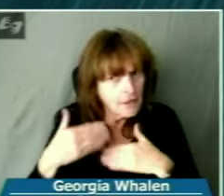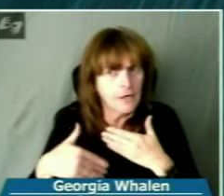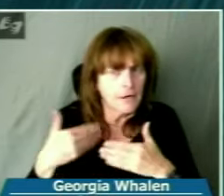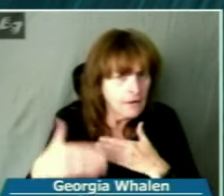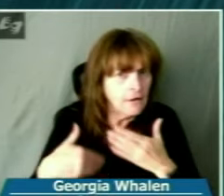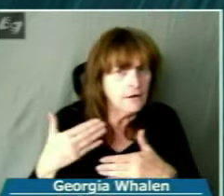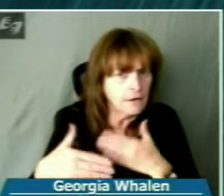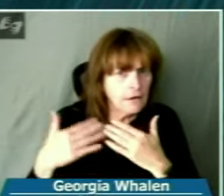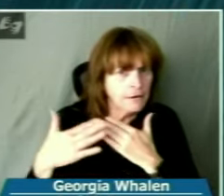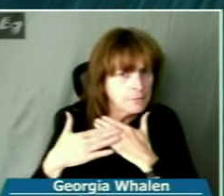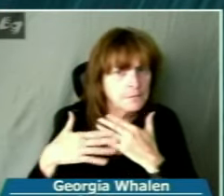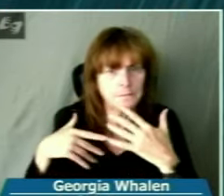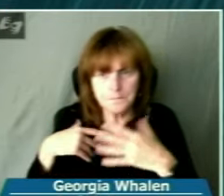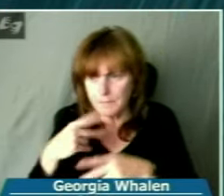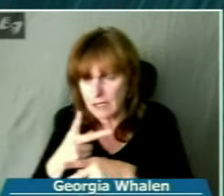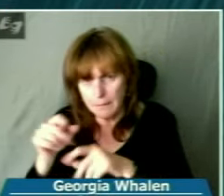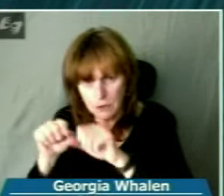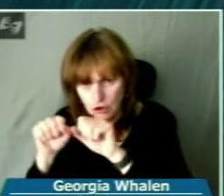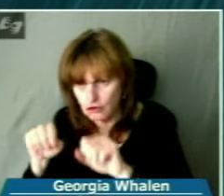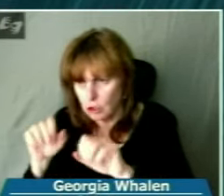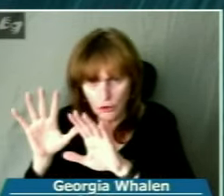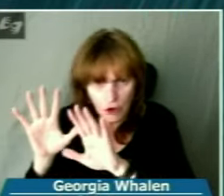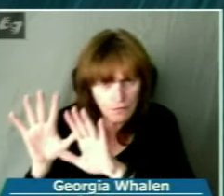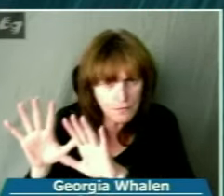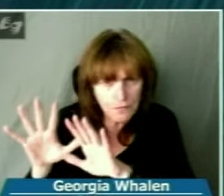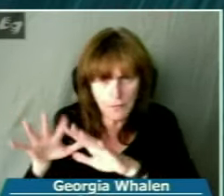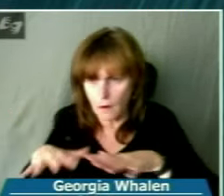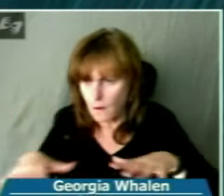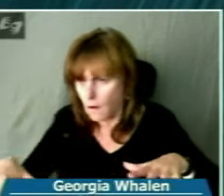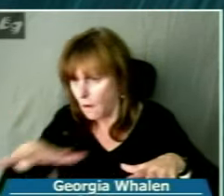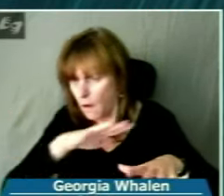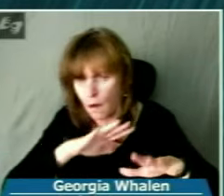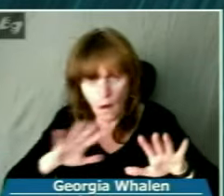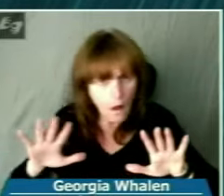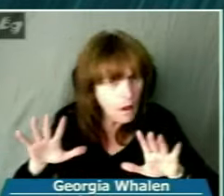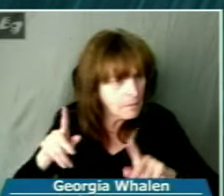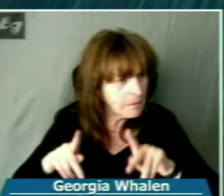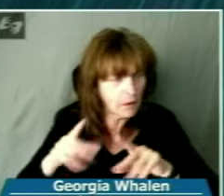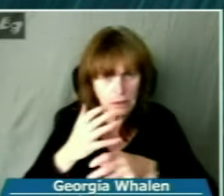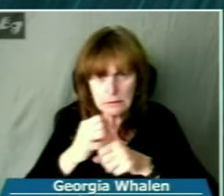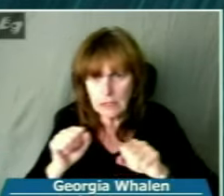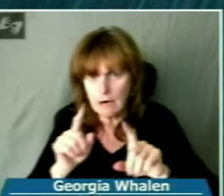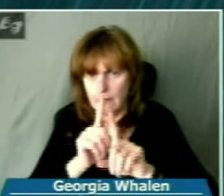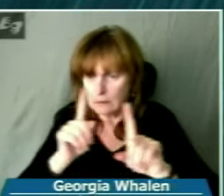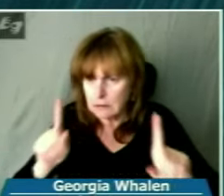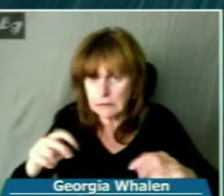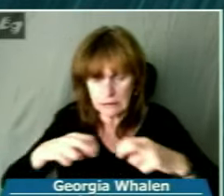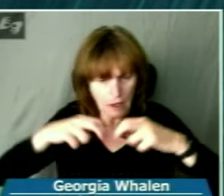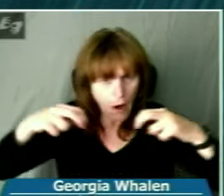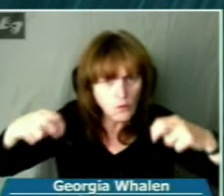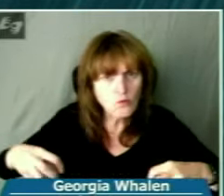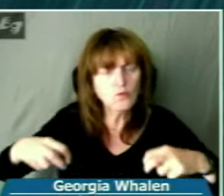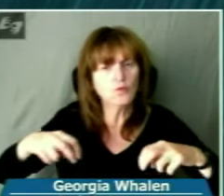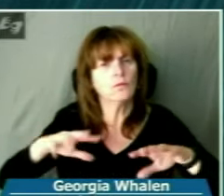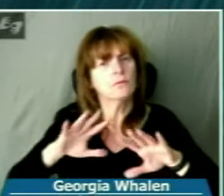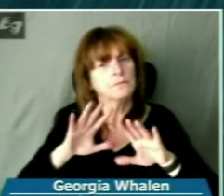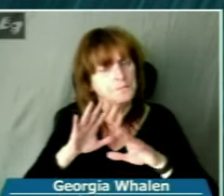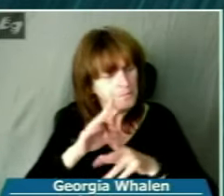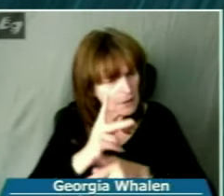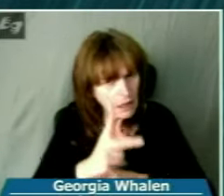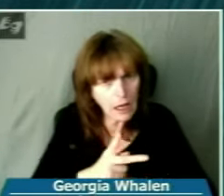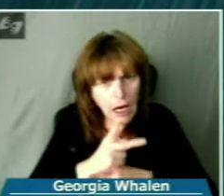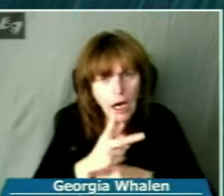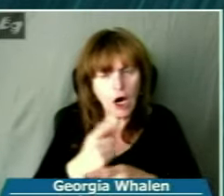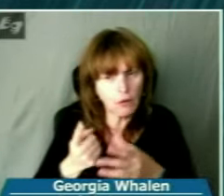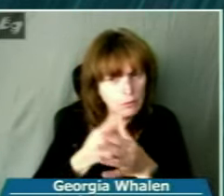our shelter systems working that allowed for social distancing, that allowed for the kind of precautions that